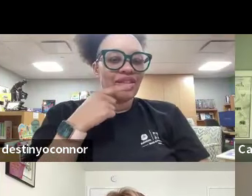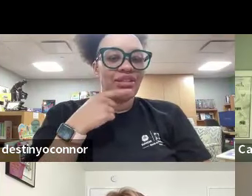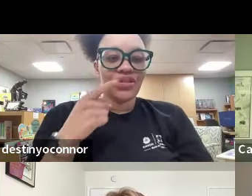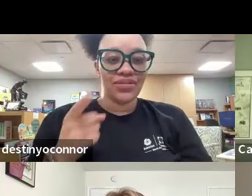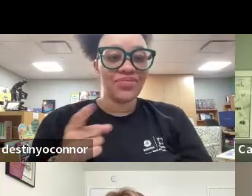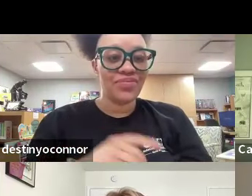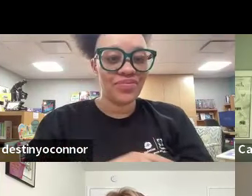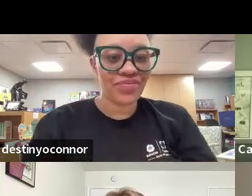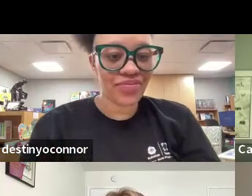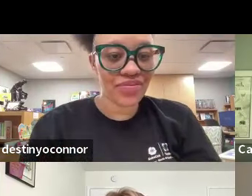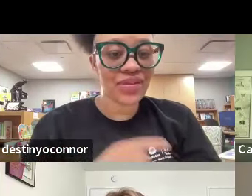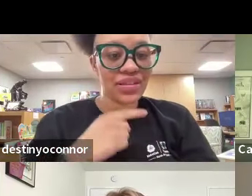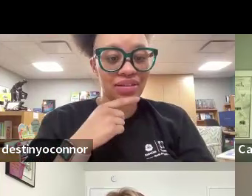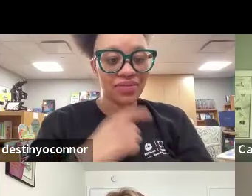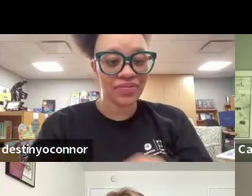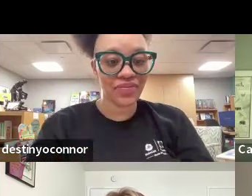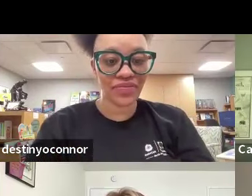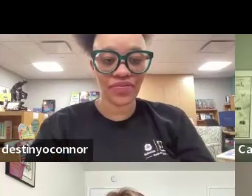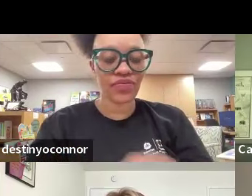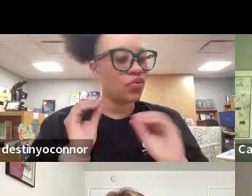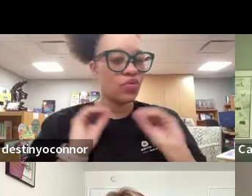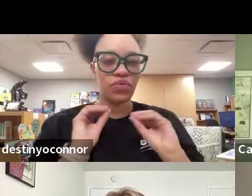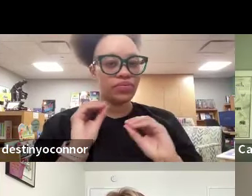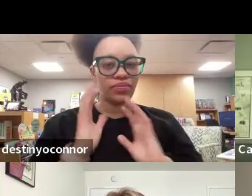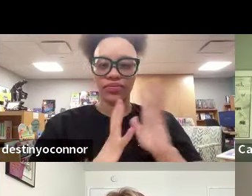Okay, so yes. Let's see. And